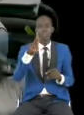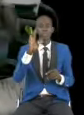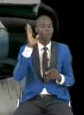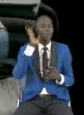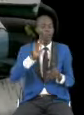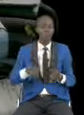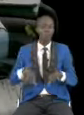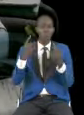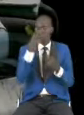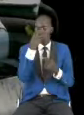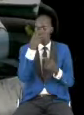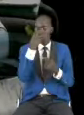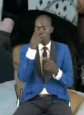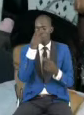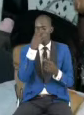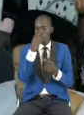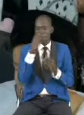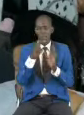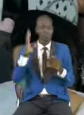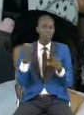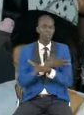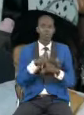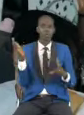will vanish away.